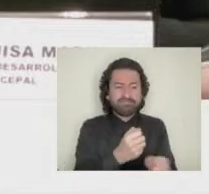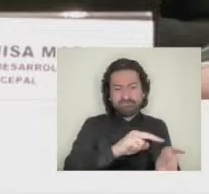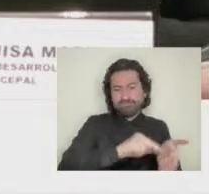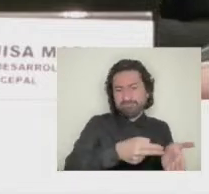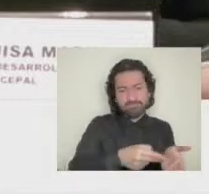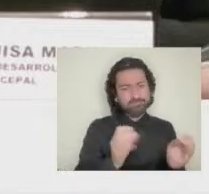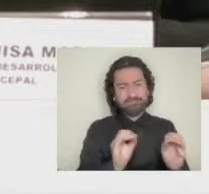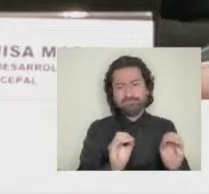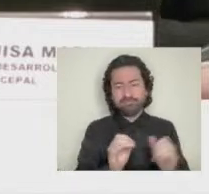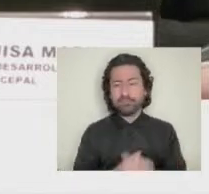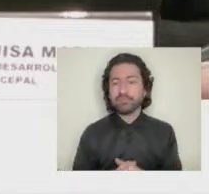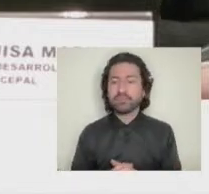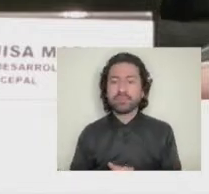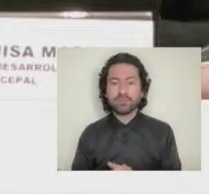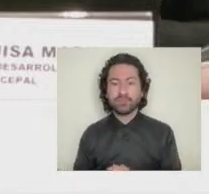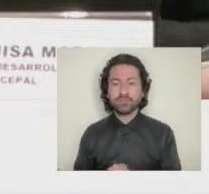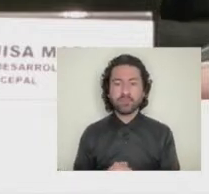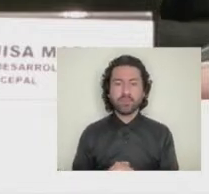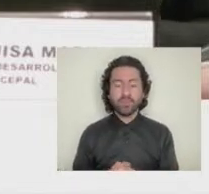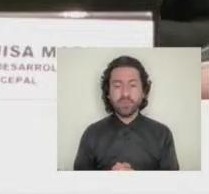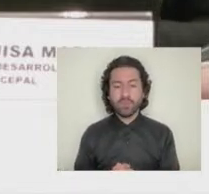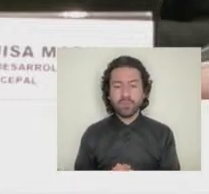conditions of individuals.